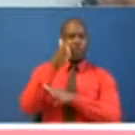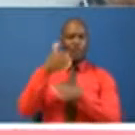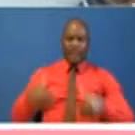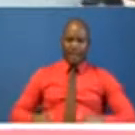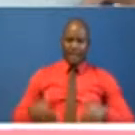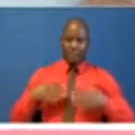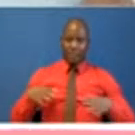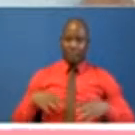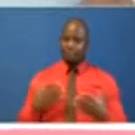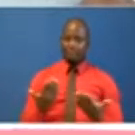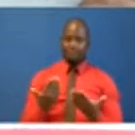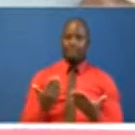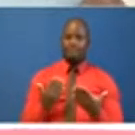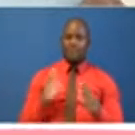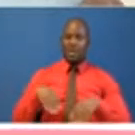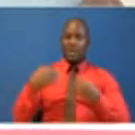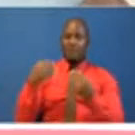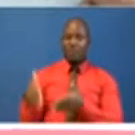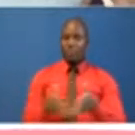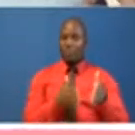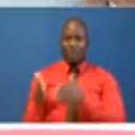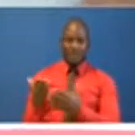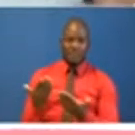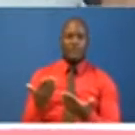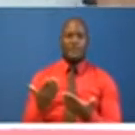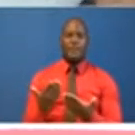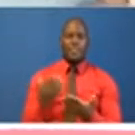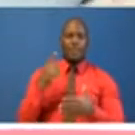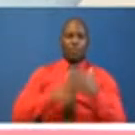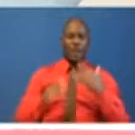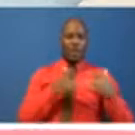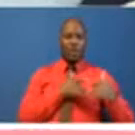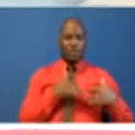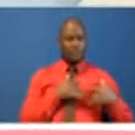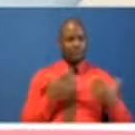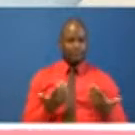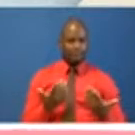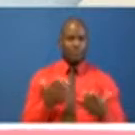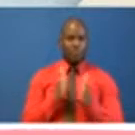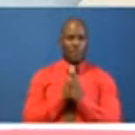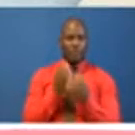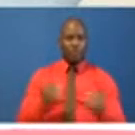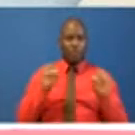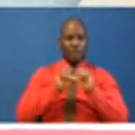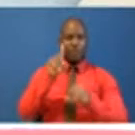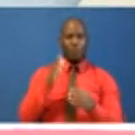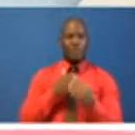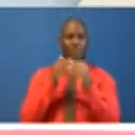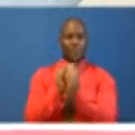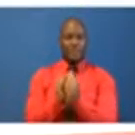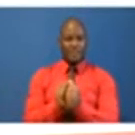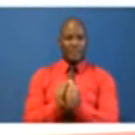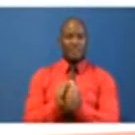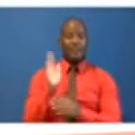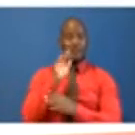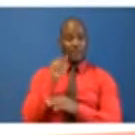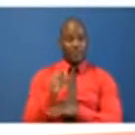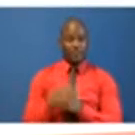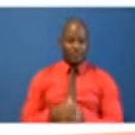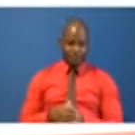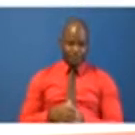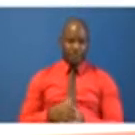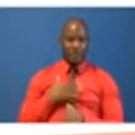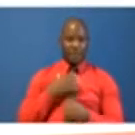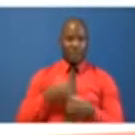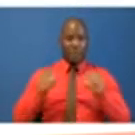maybe it's a redundant question does it offer them opportunities and what's your concern with the organization you lead this afternoon so the